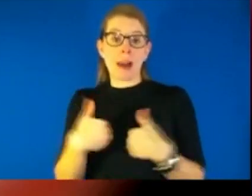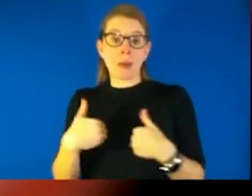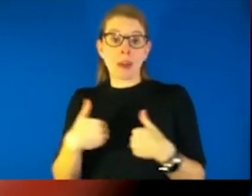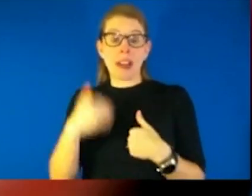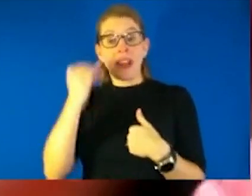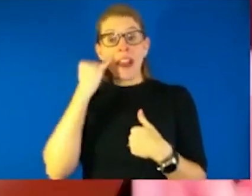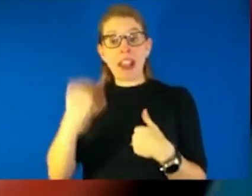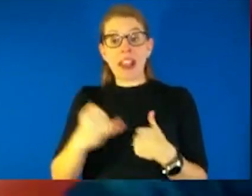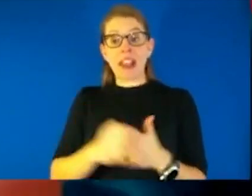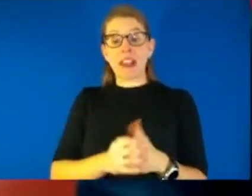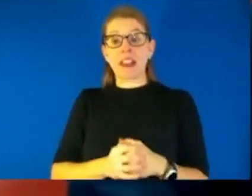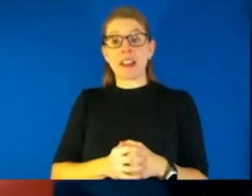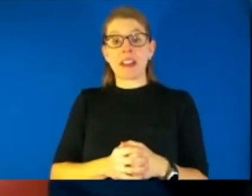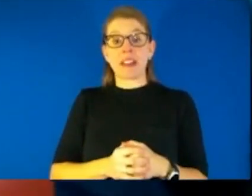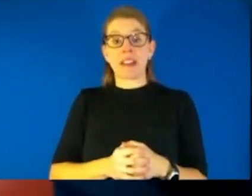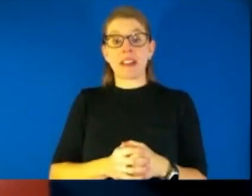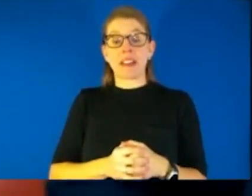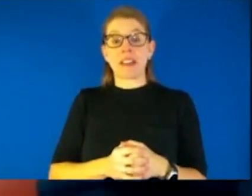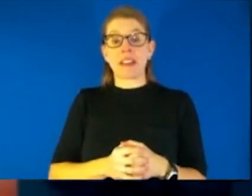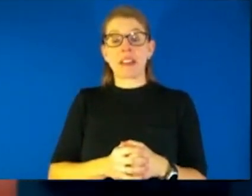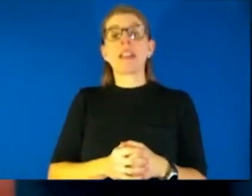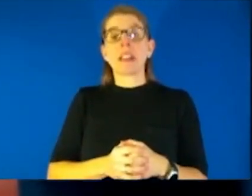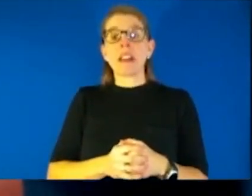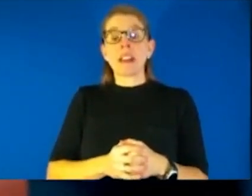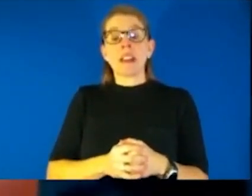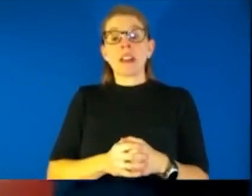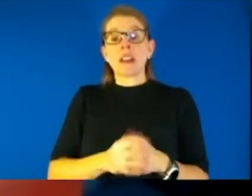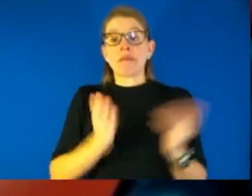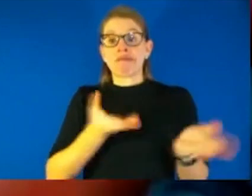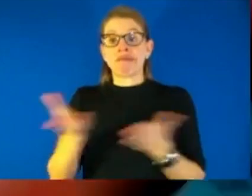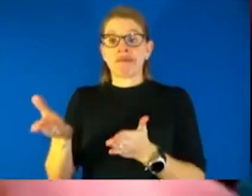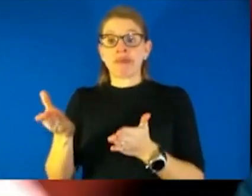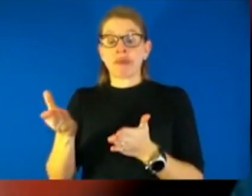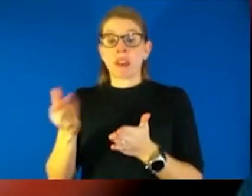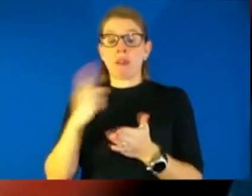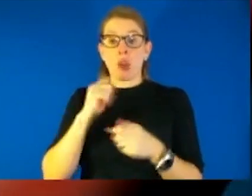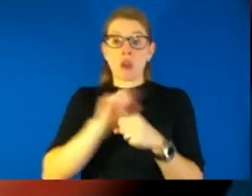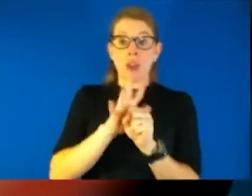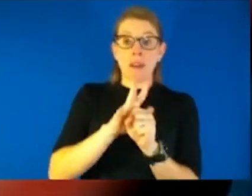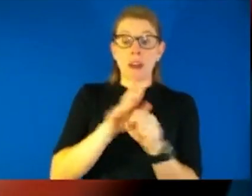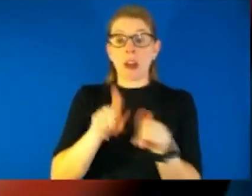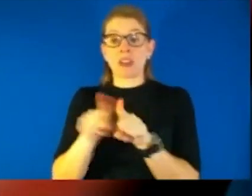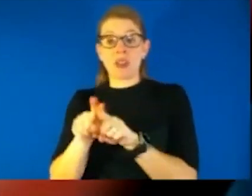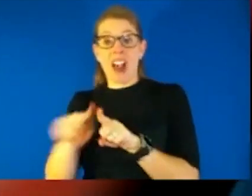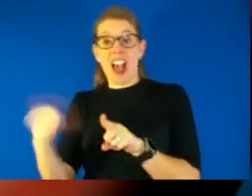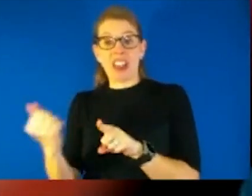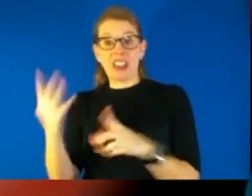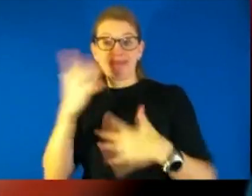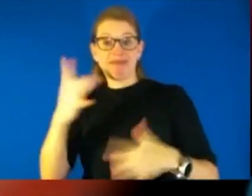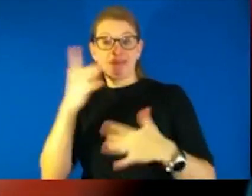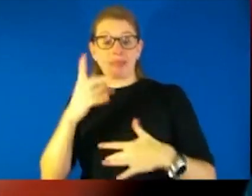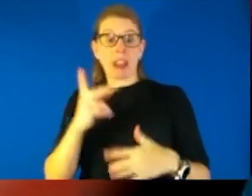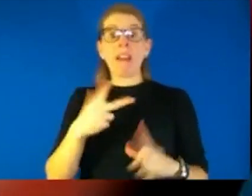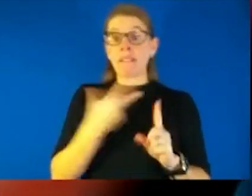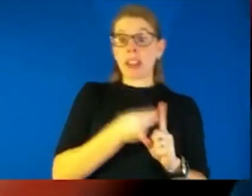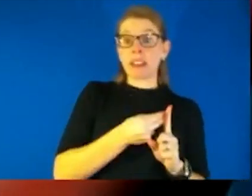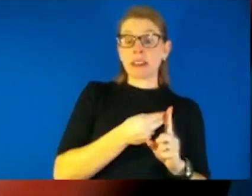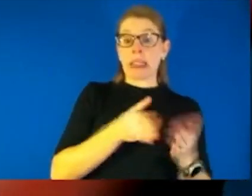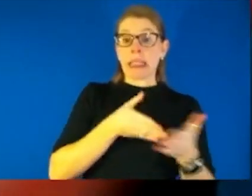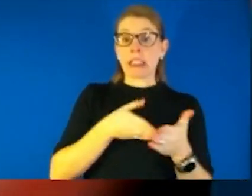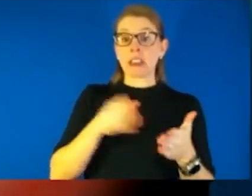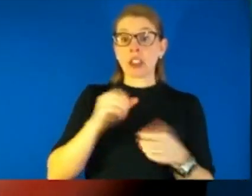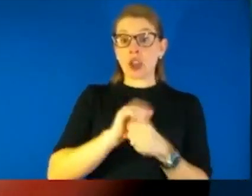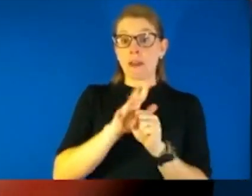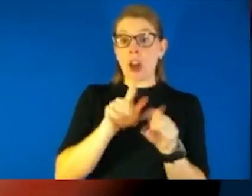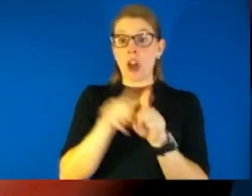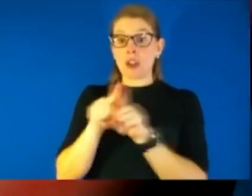animals against COVID and other diseases, influenza is coming back. So get vaccinated not only against COVID, but